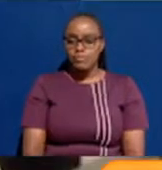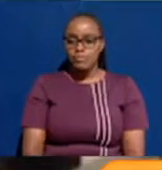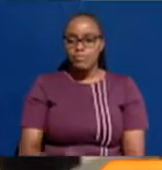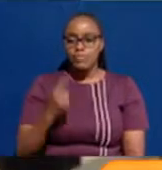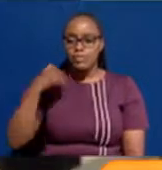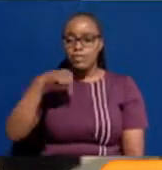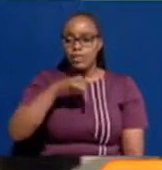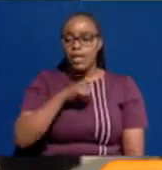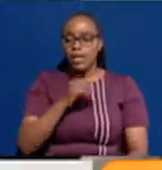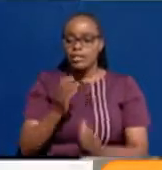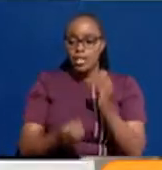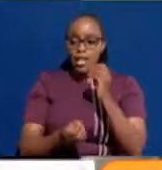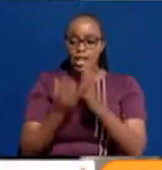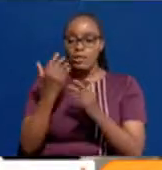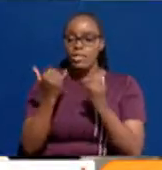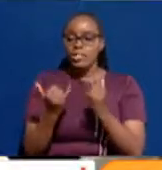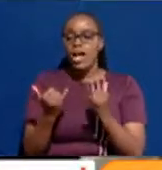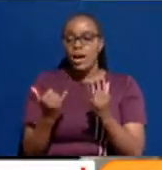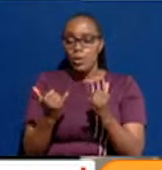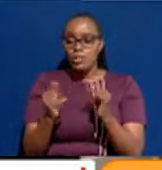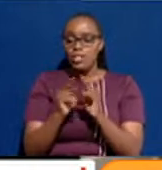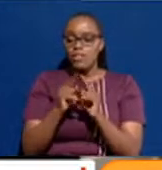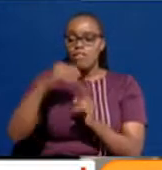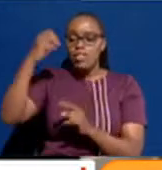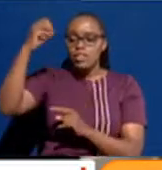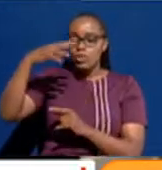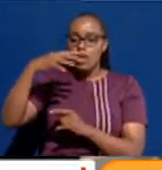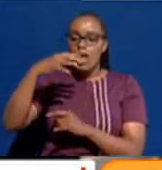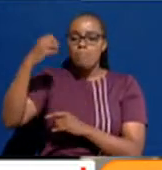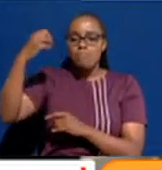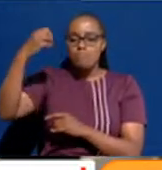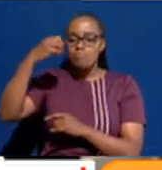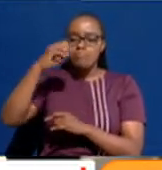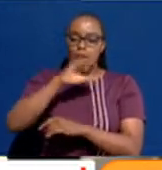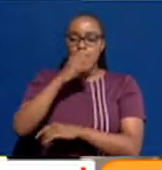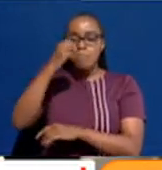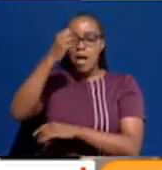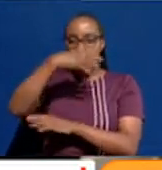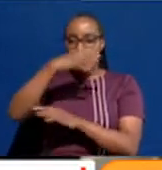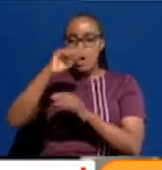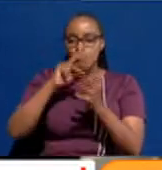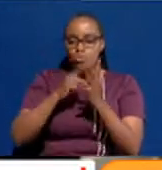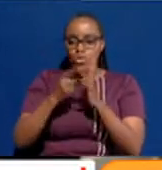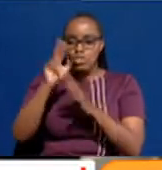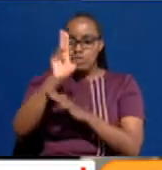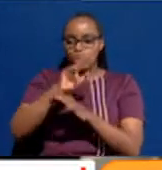We are launching the solar power project for use in our factory,